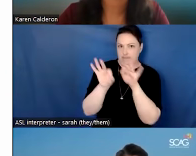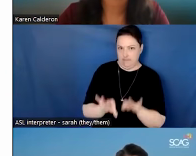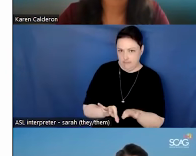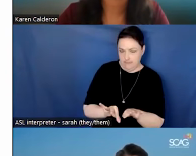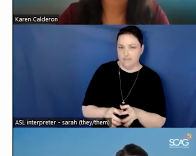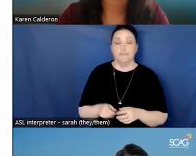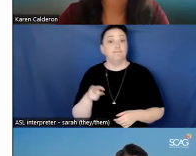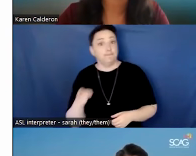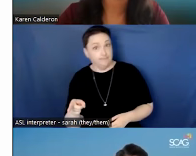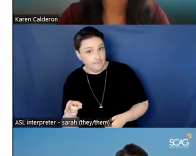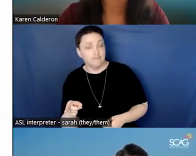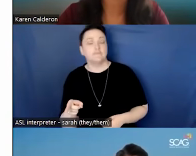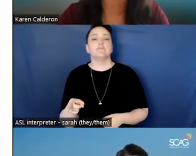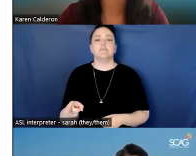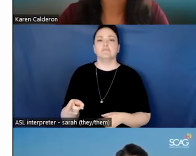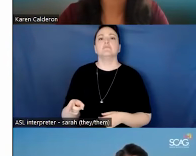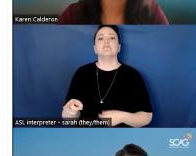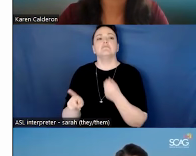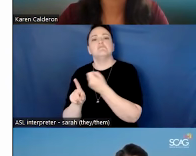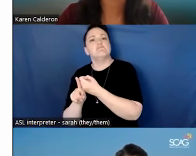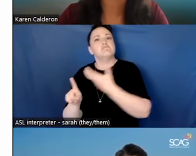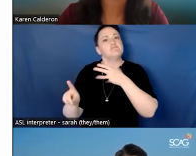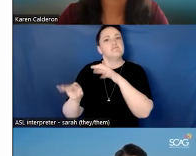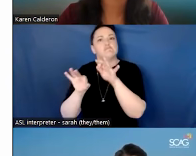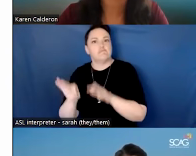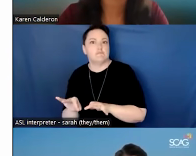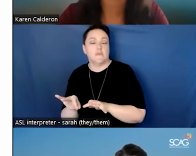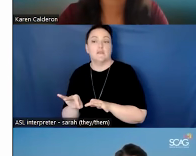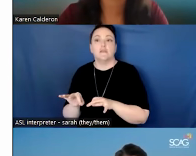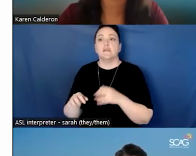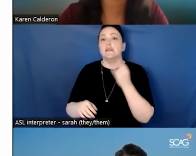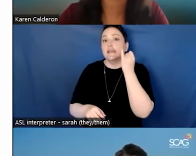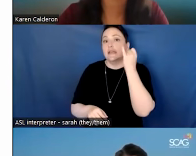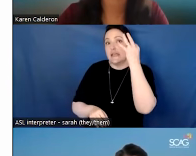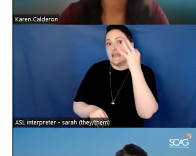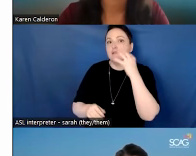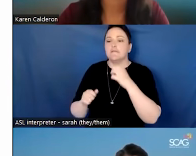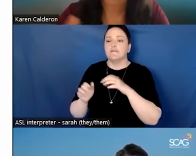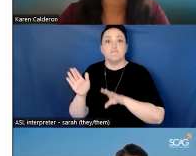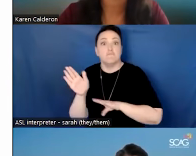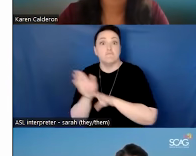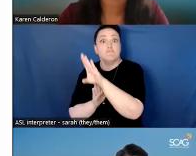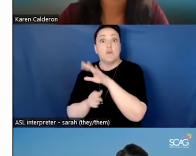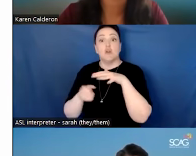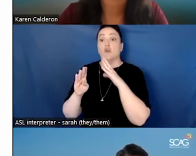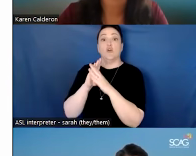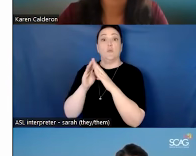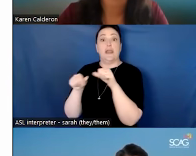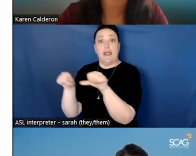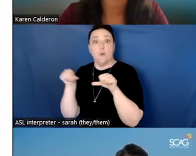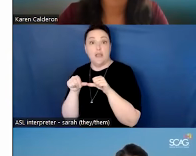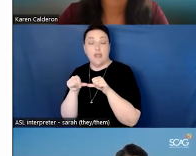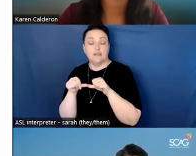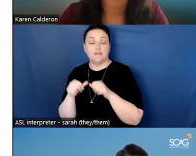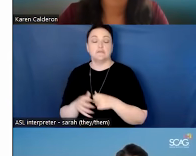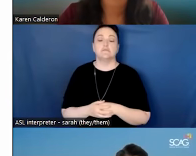explore what would happen if we maximize growth around HQTAs and urban areas, and then see how that affects the level